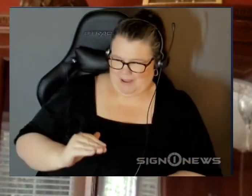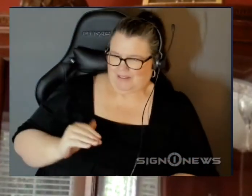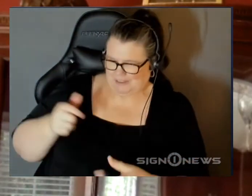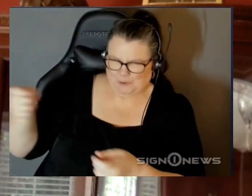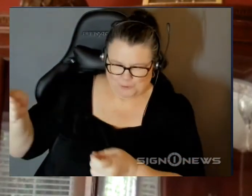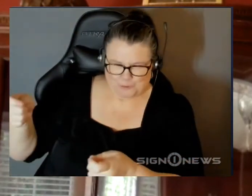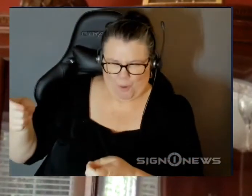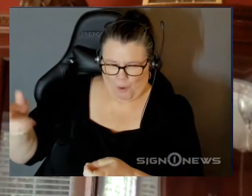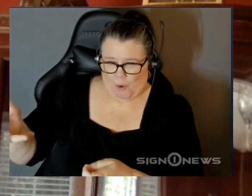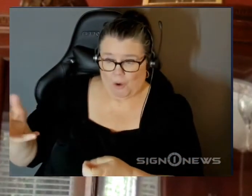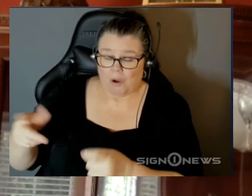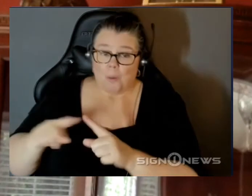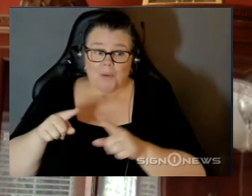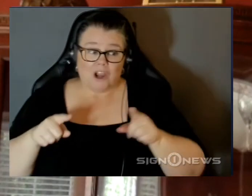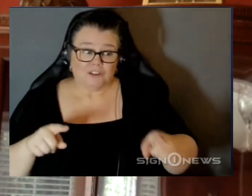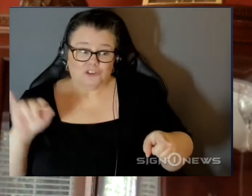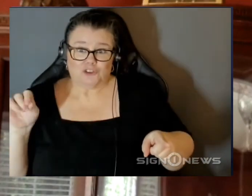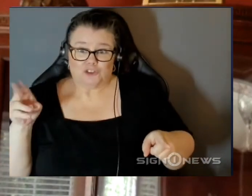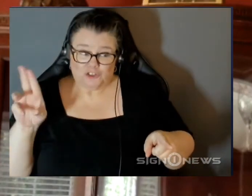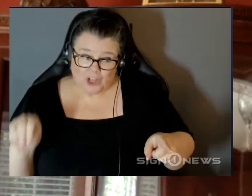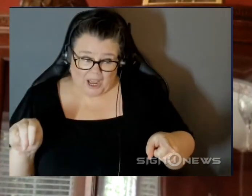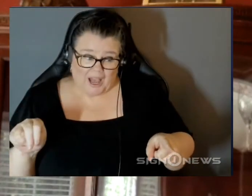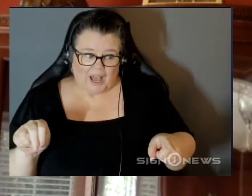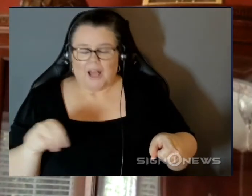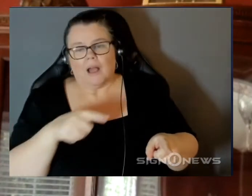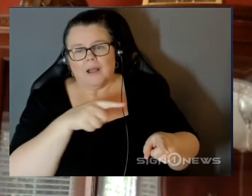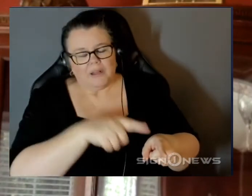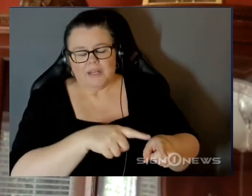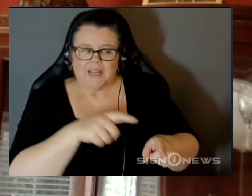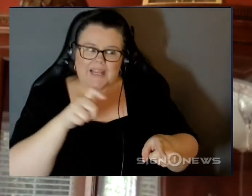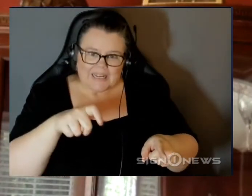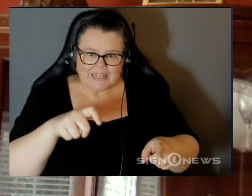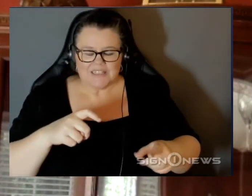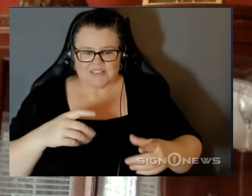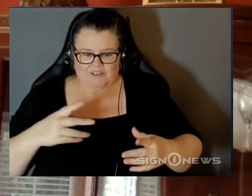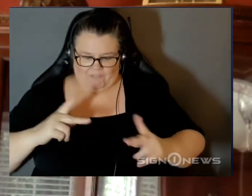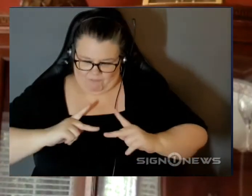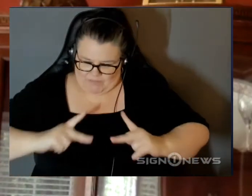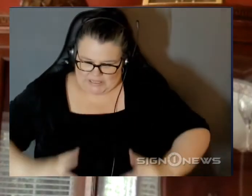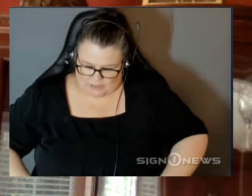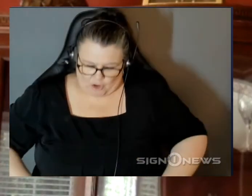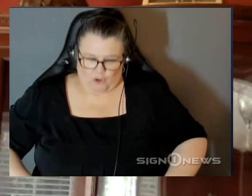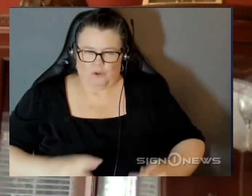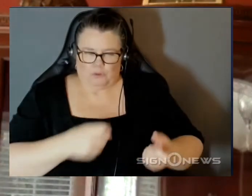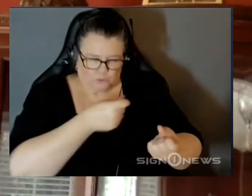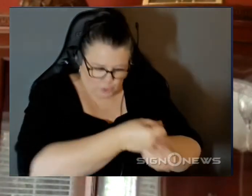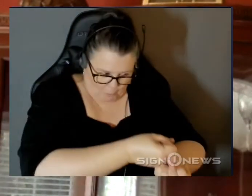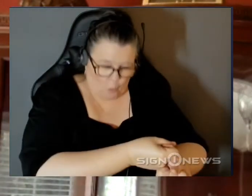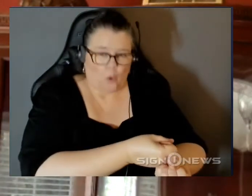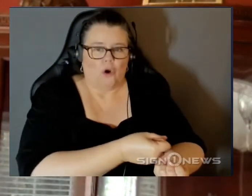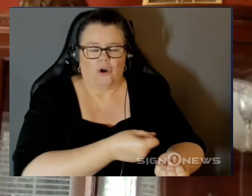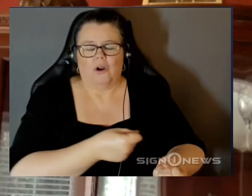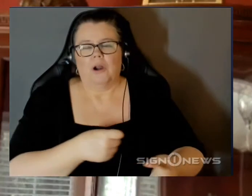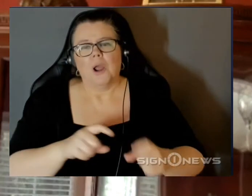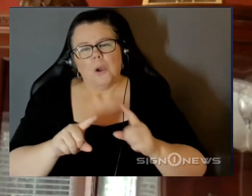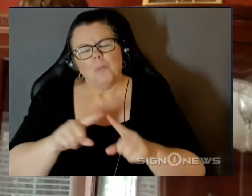But right, just what you just said, Morgan, about how you set up